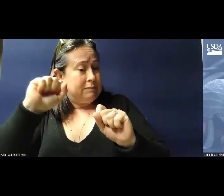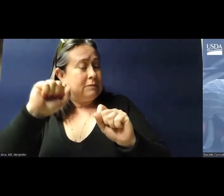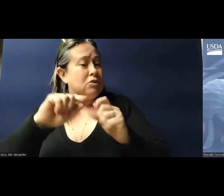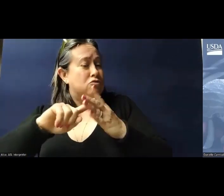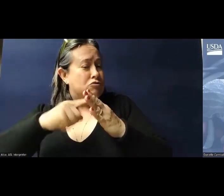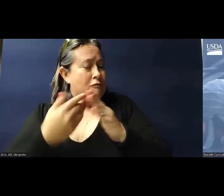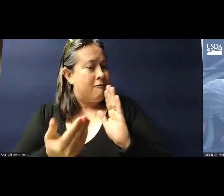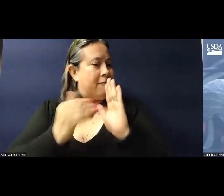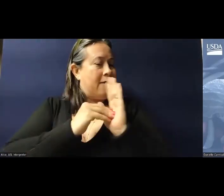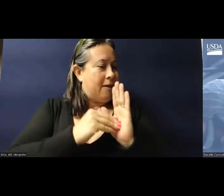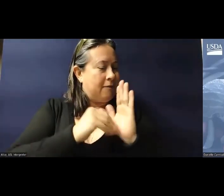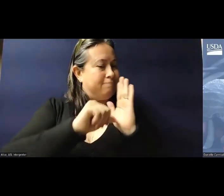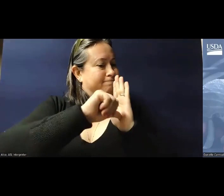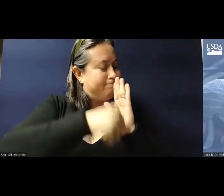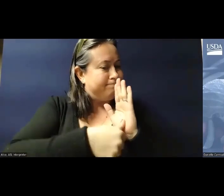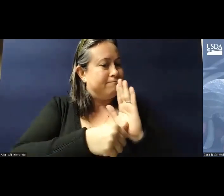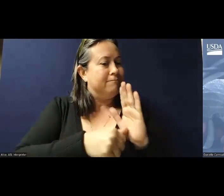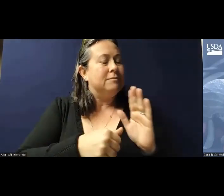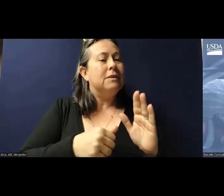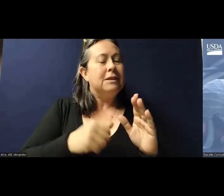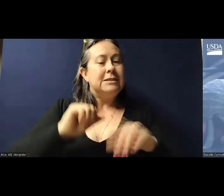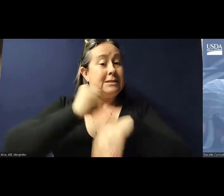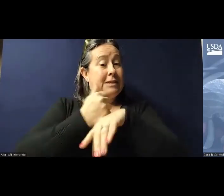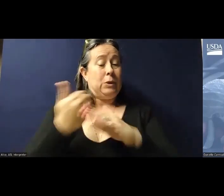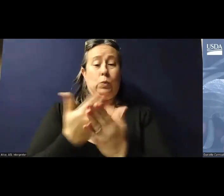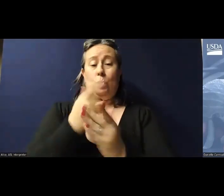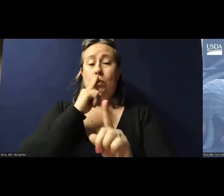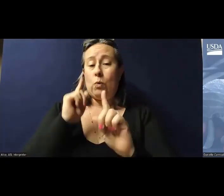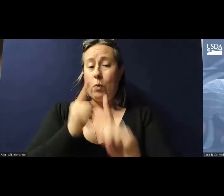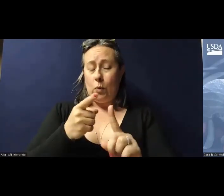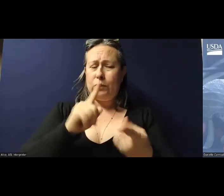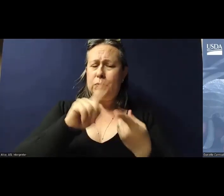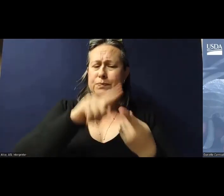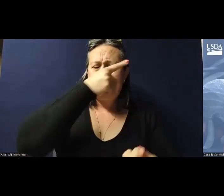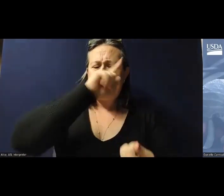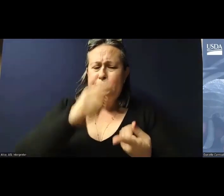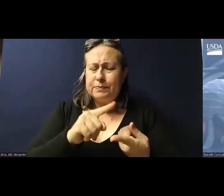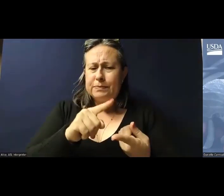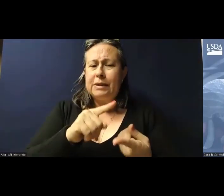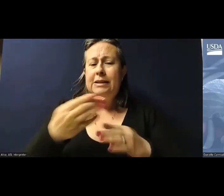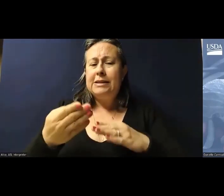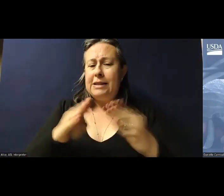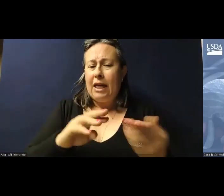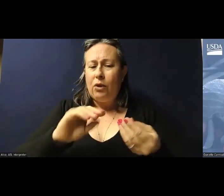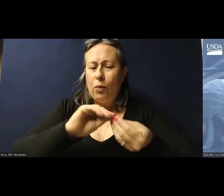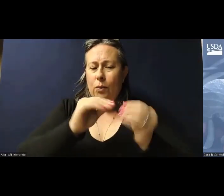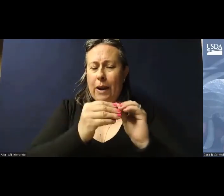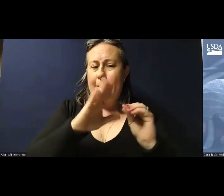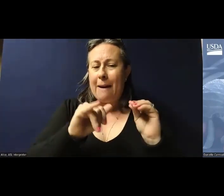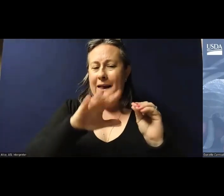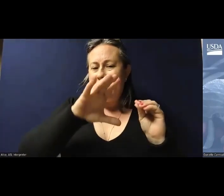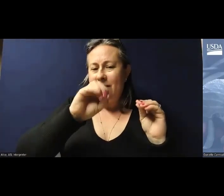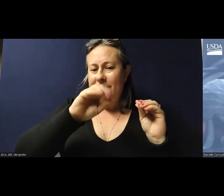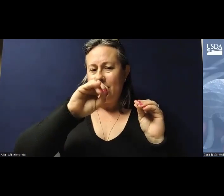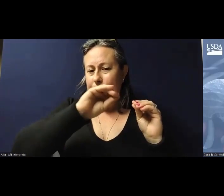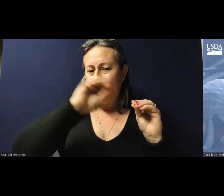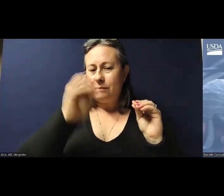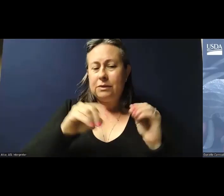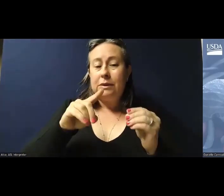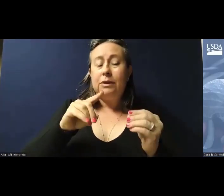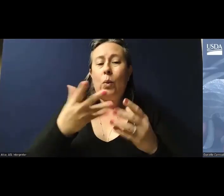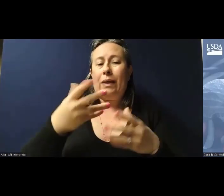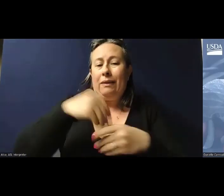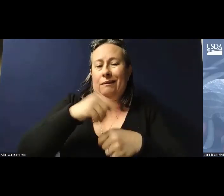started originally in 2016 and set bold new goals to decrease the death rate by cancer by at least 50% over the next 25